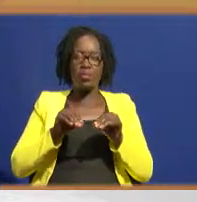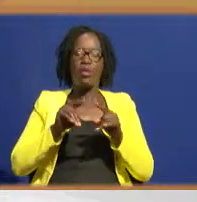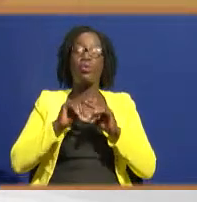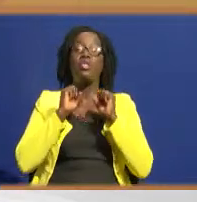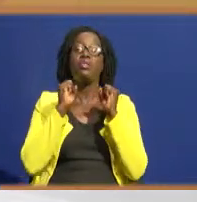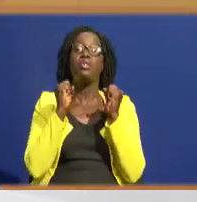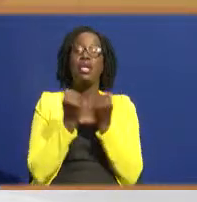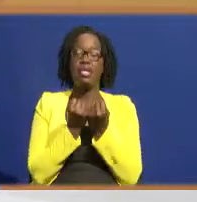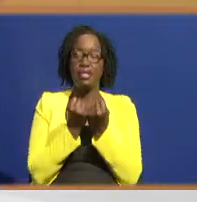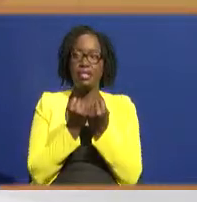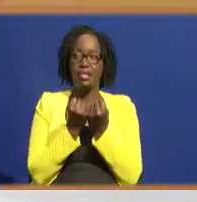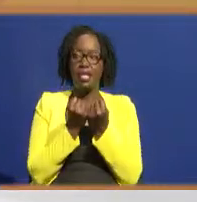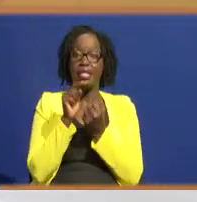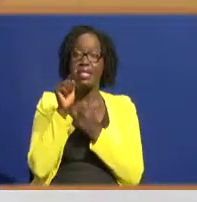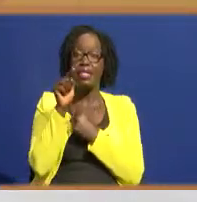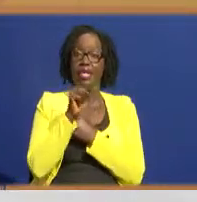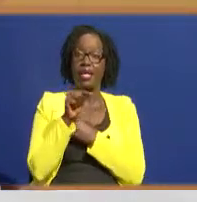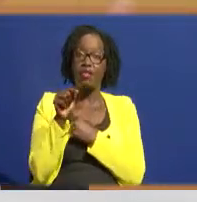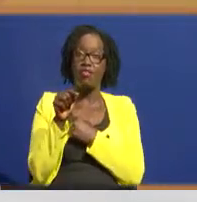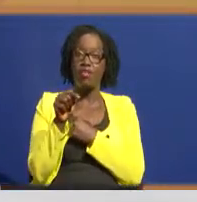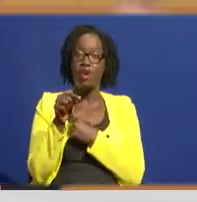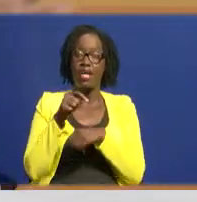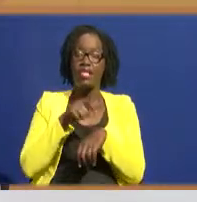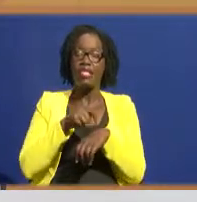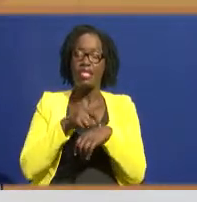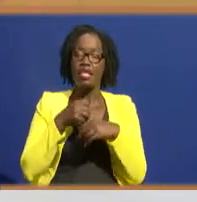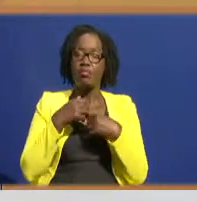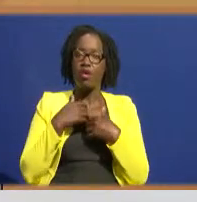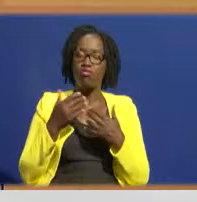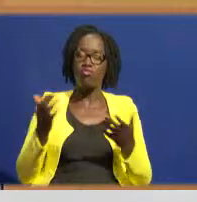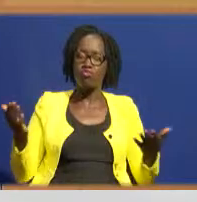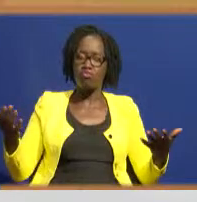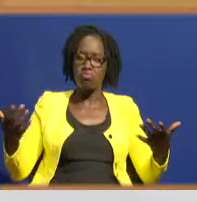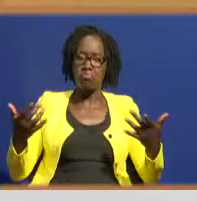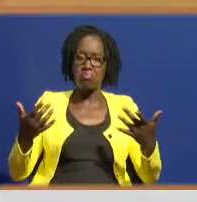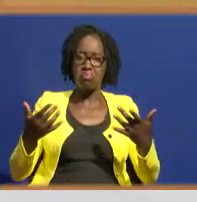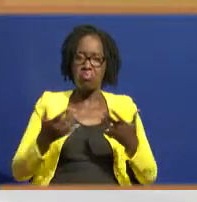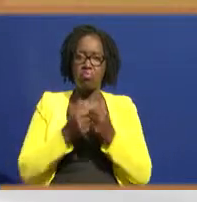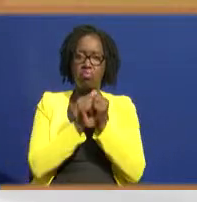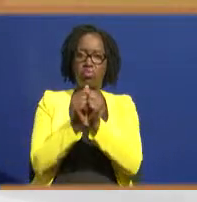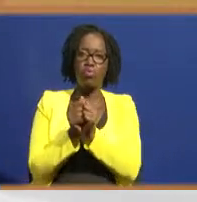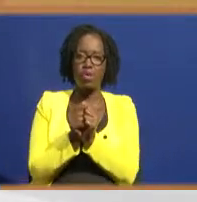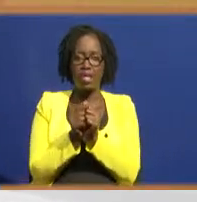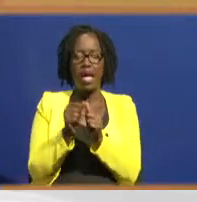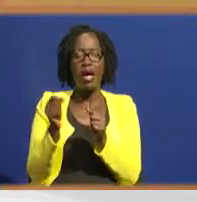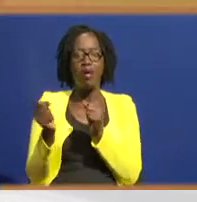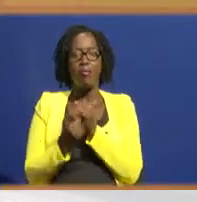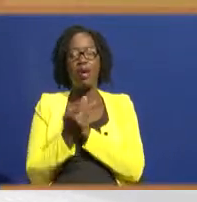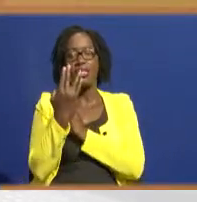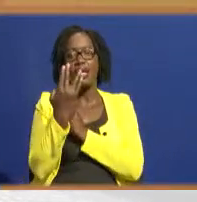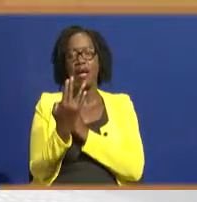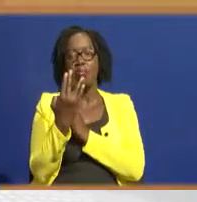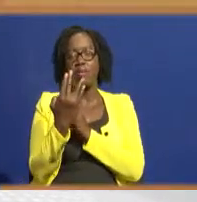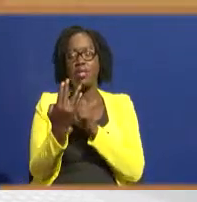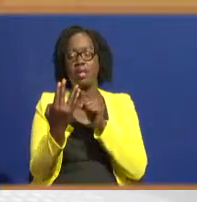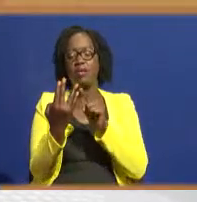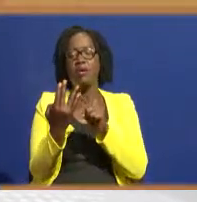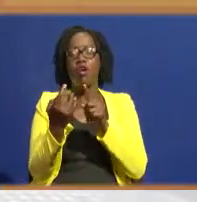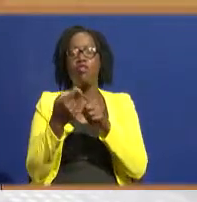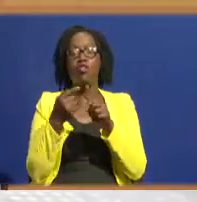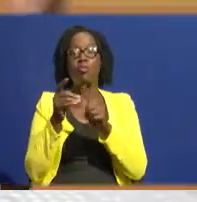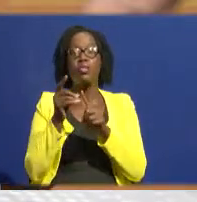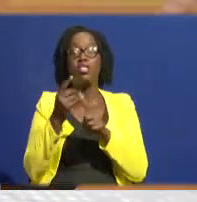the society. And therefore, we get time to pull them together, like in this season, in the month of April, from 5th